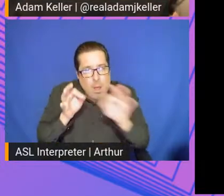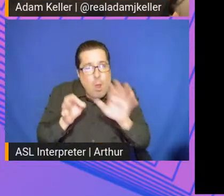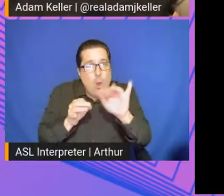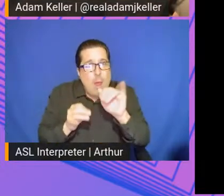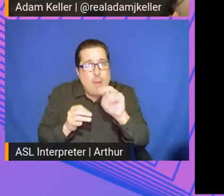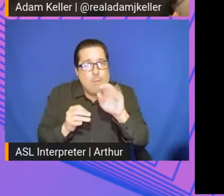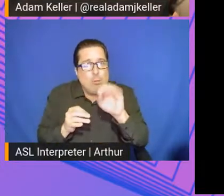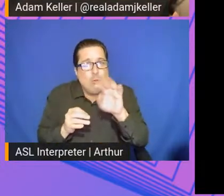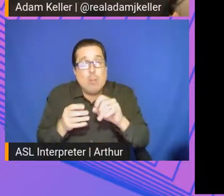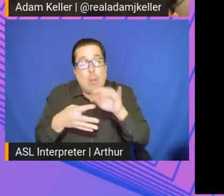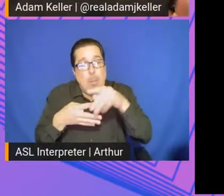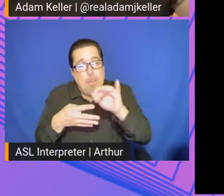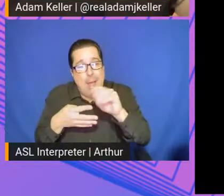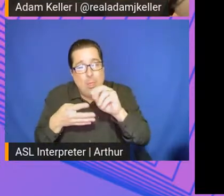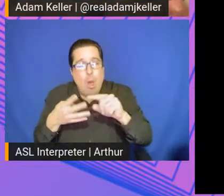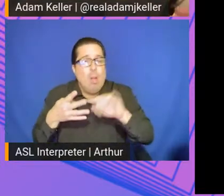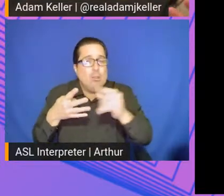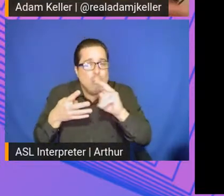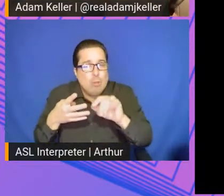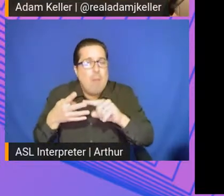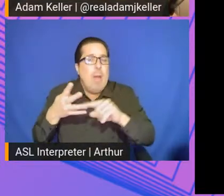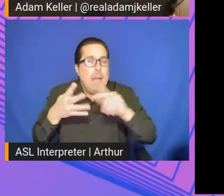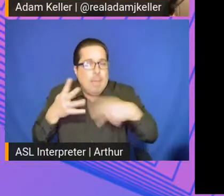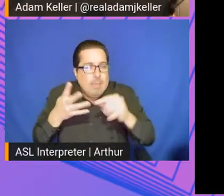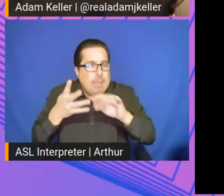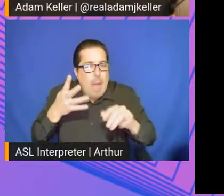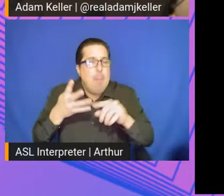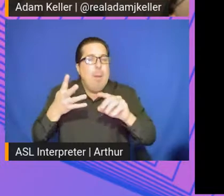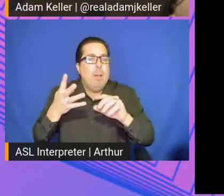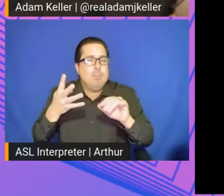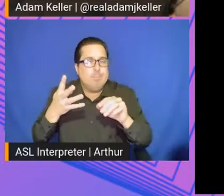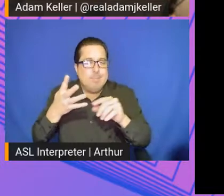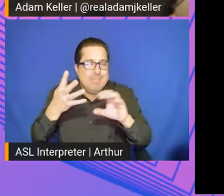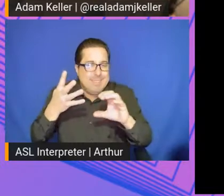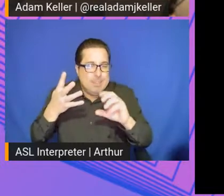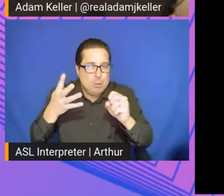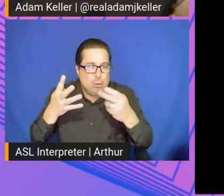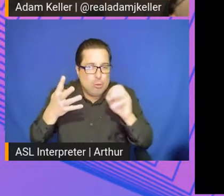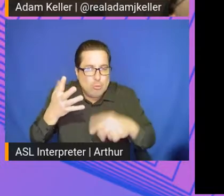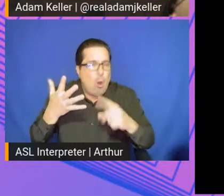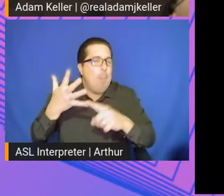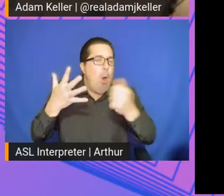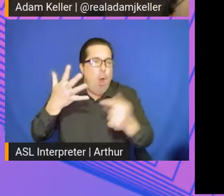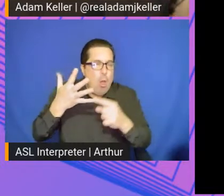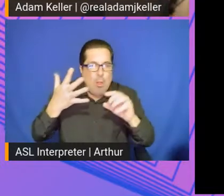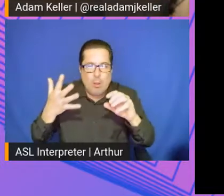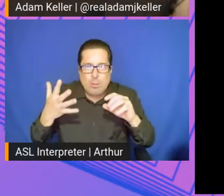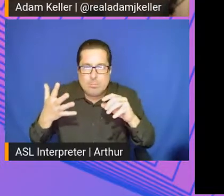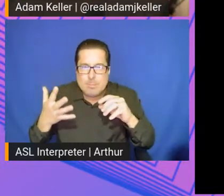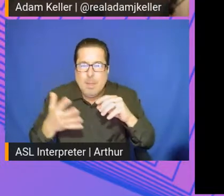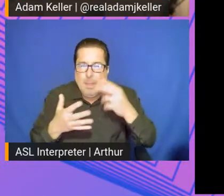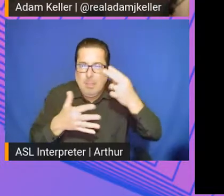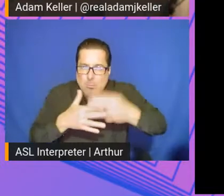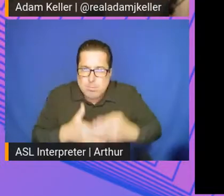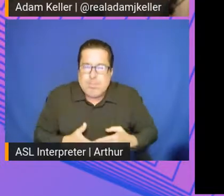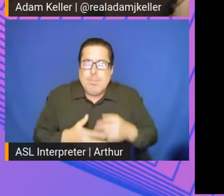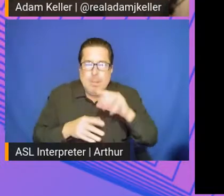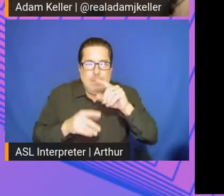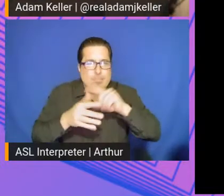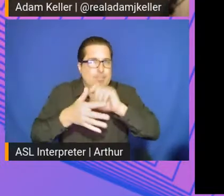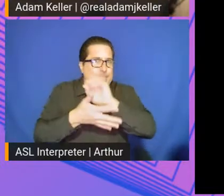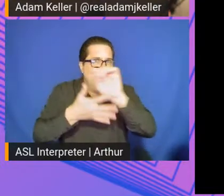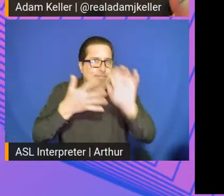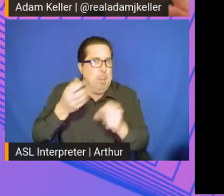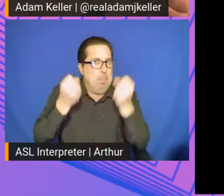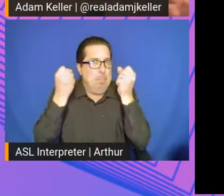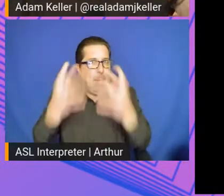Python, JavaScript, TypeScript, Java, C#, as well as Go, which I don't know if it's still in preview, but I believe it is.